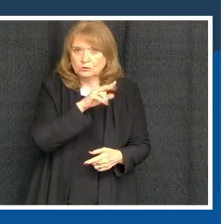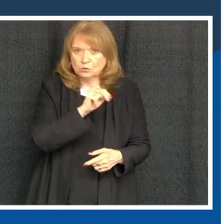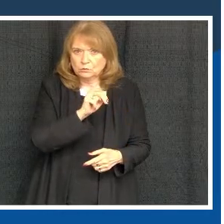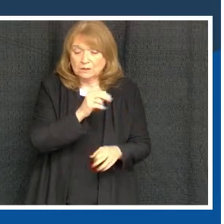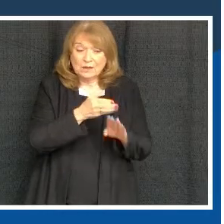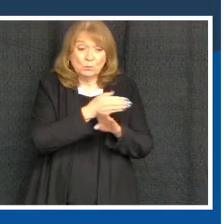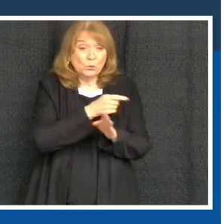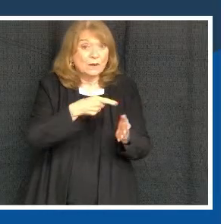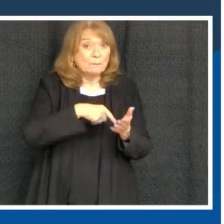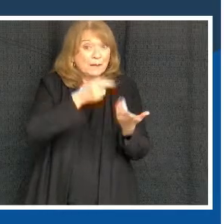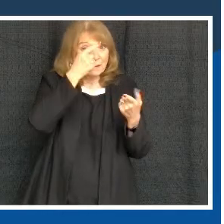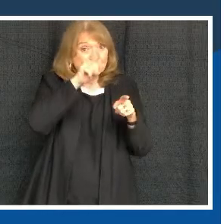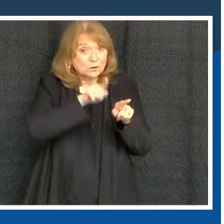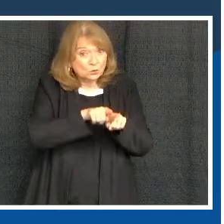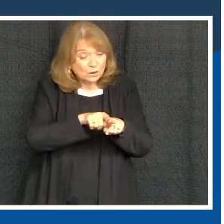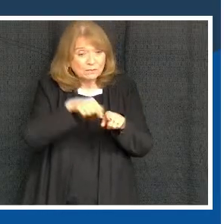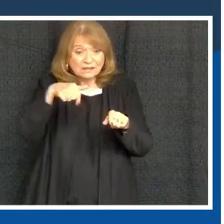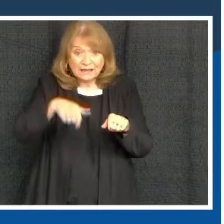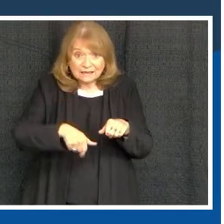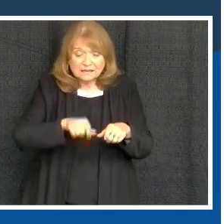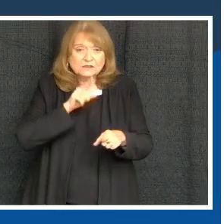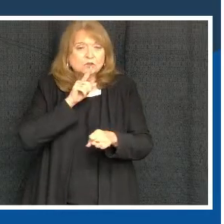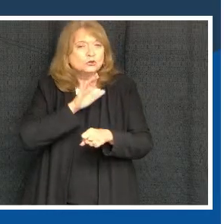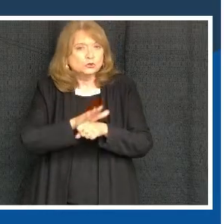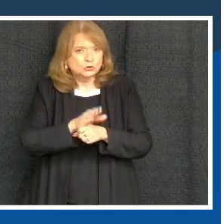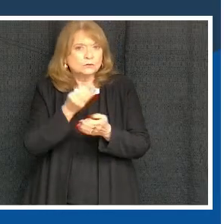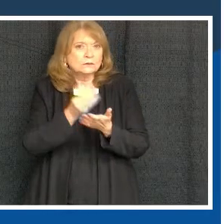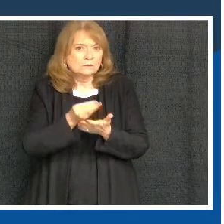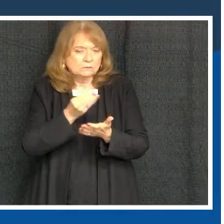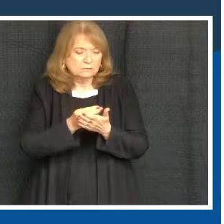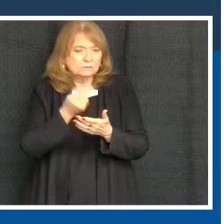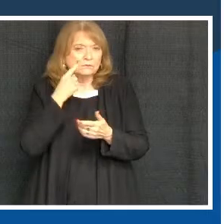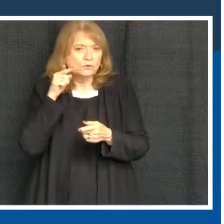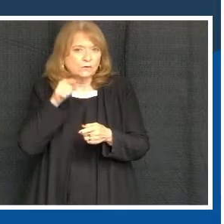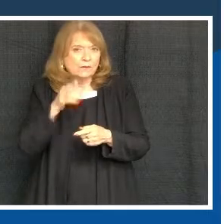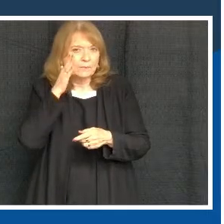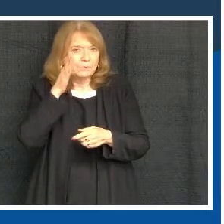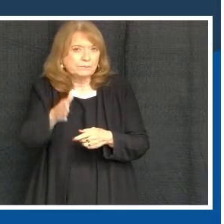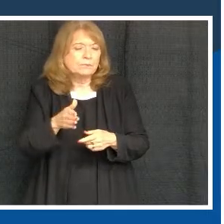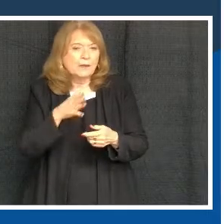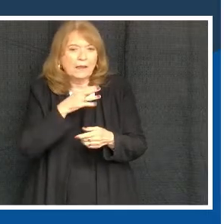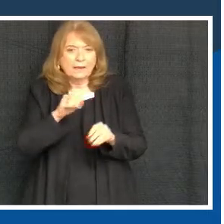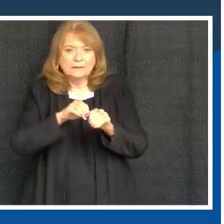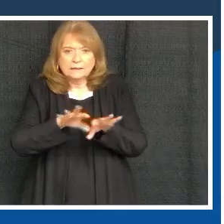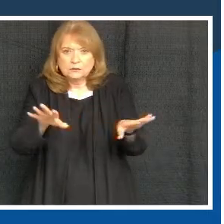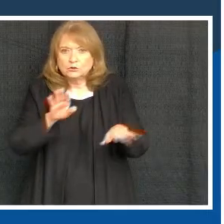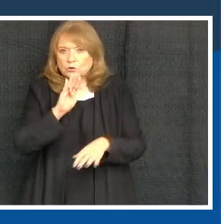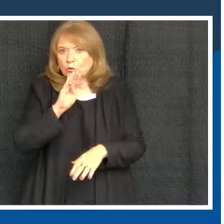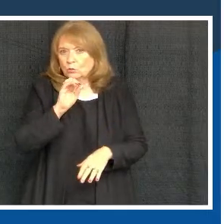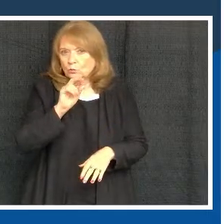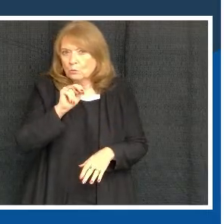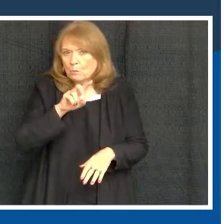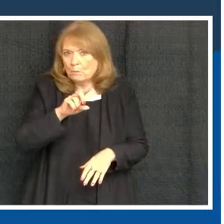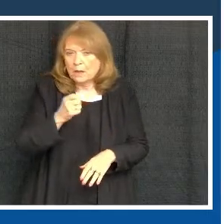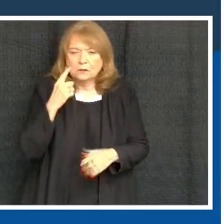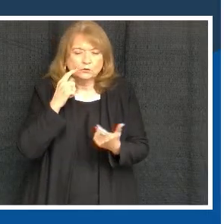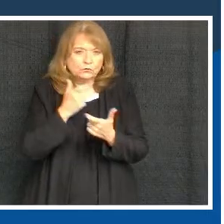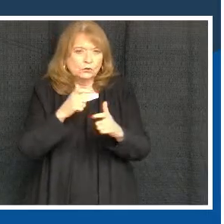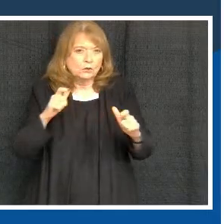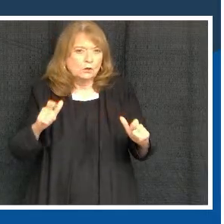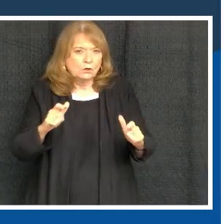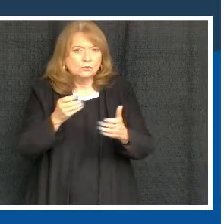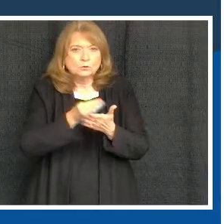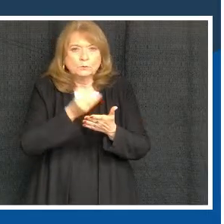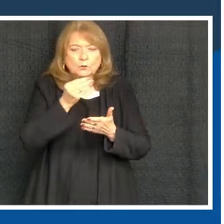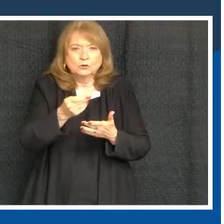such as this ensure revenues for TAC, which allows them to issue revenue bonds toward the long-term purchases of large quantities of natural gas,